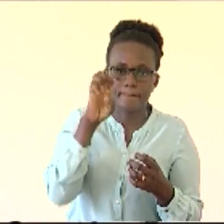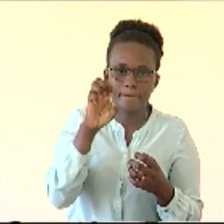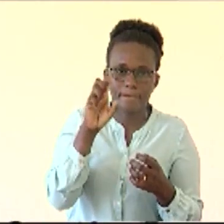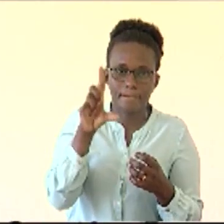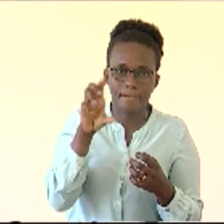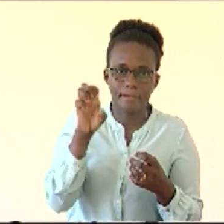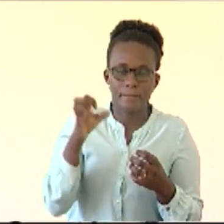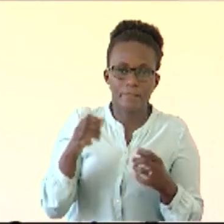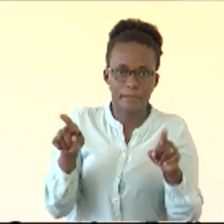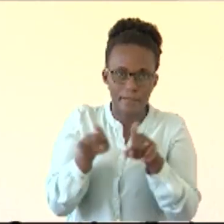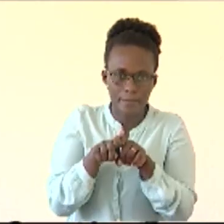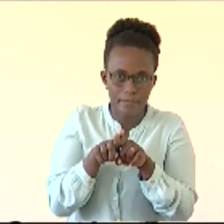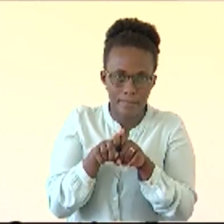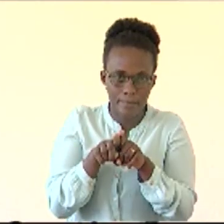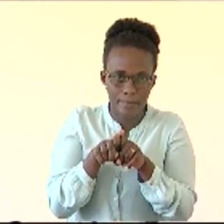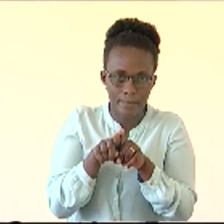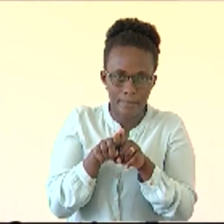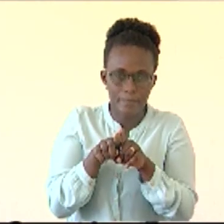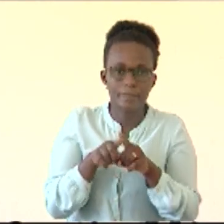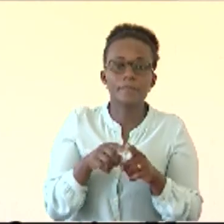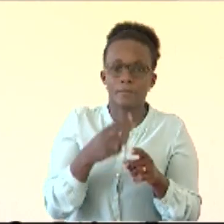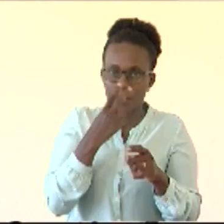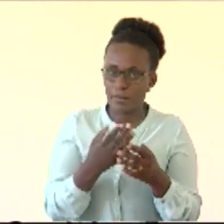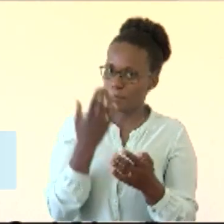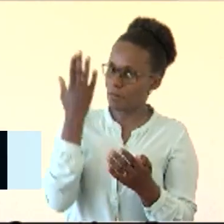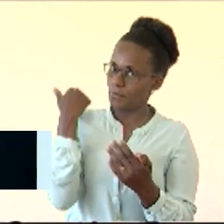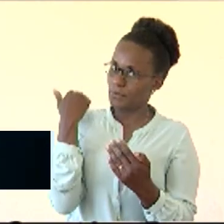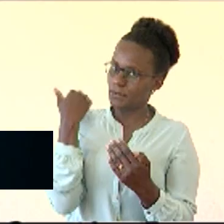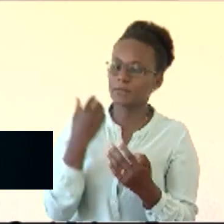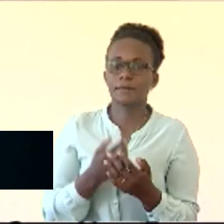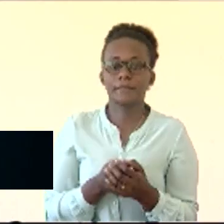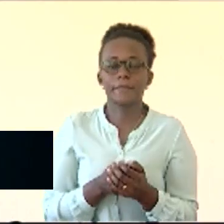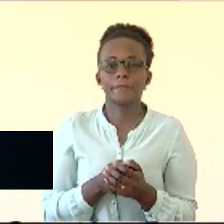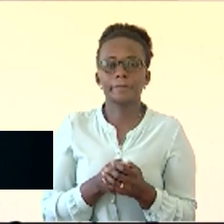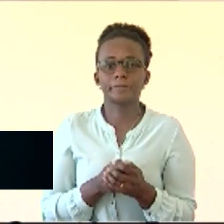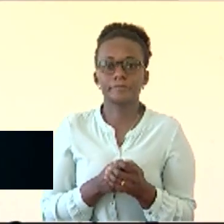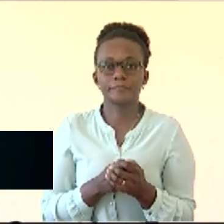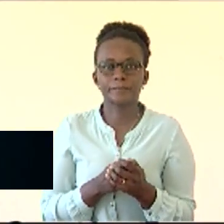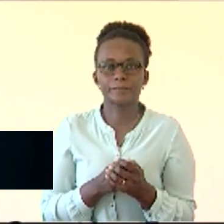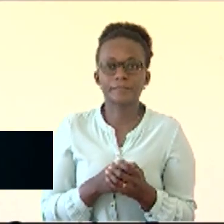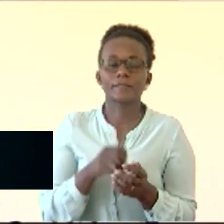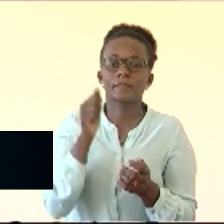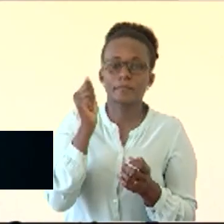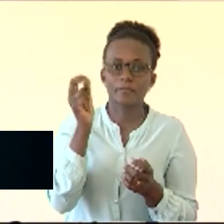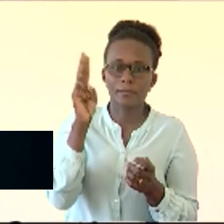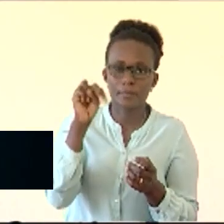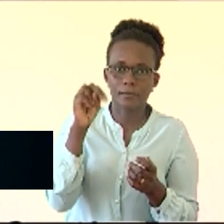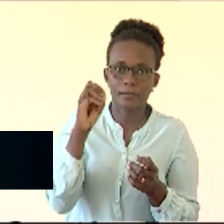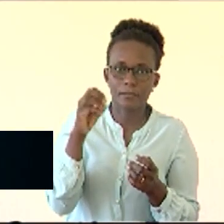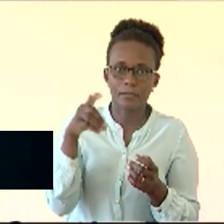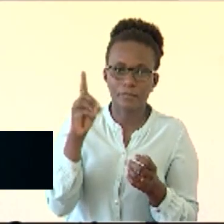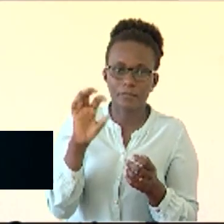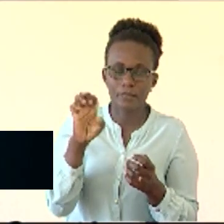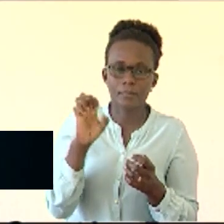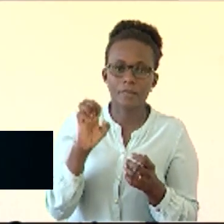of the electrodes, we talked about it in the previous lesson. When the electrodes are similar, the anode inserted into